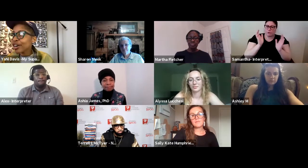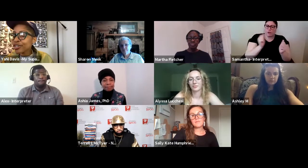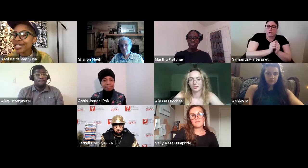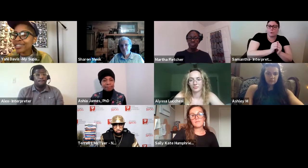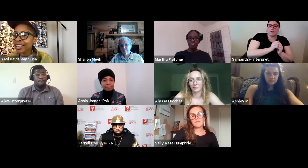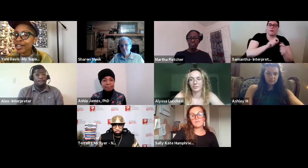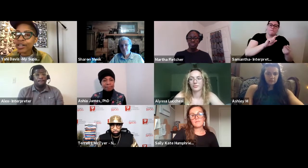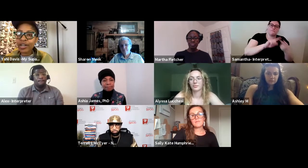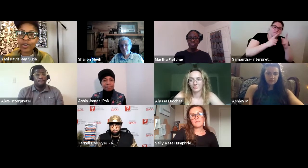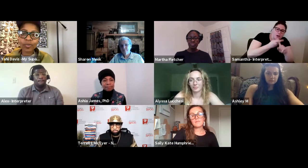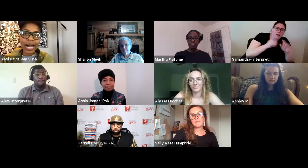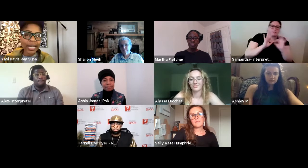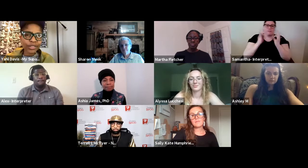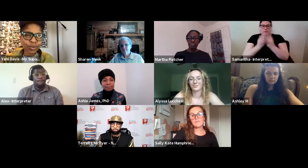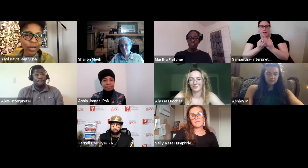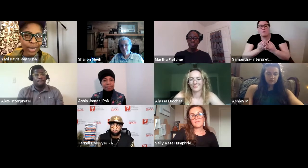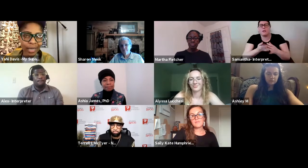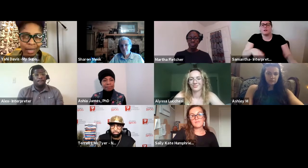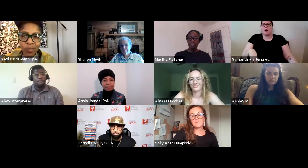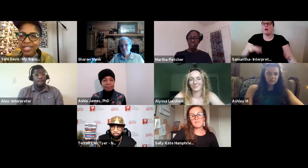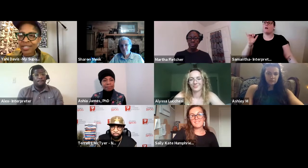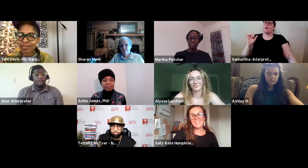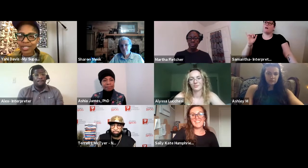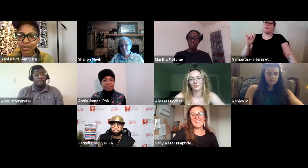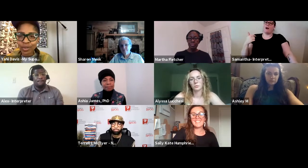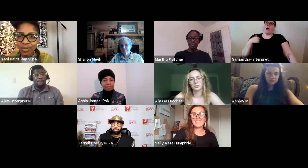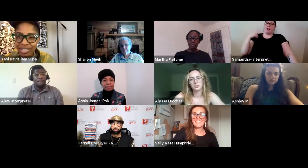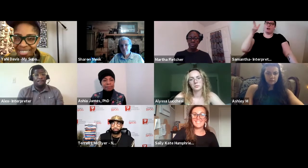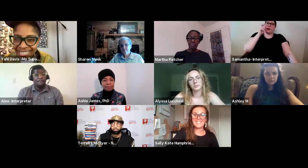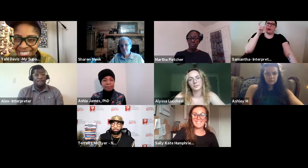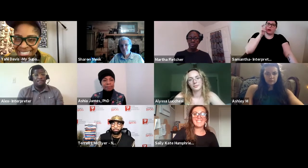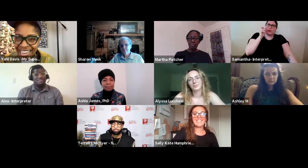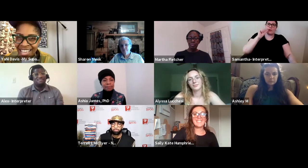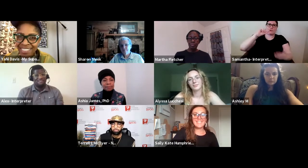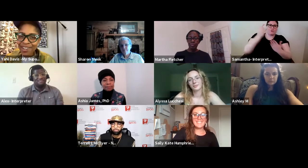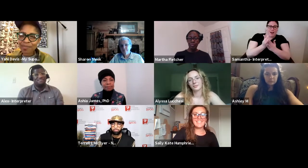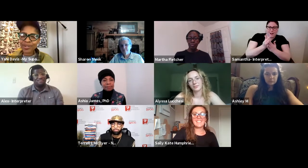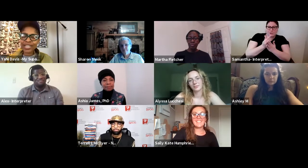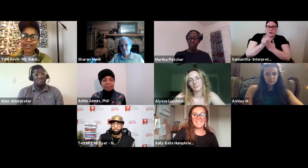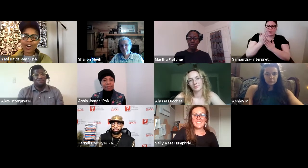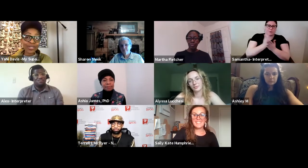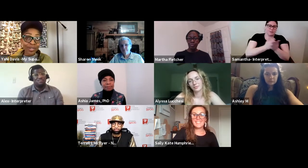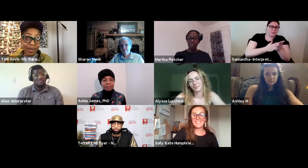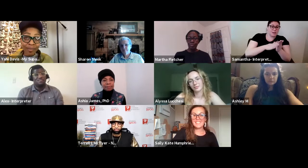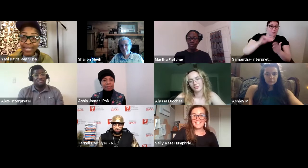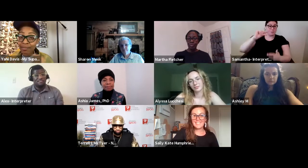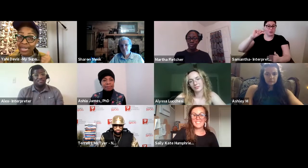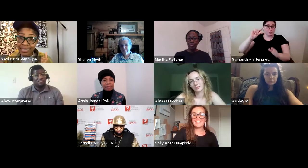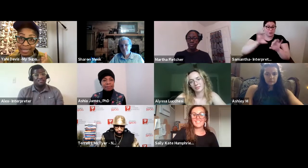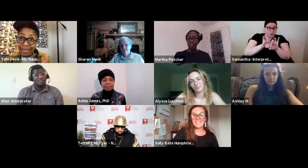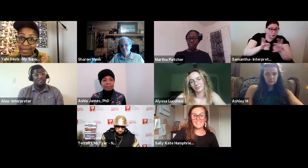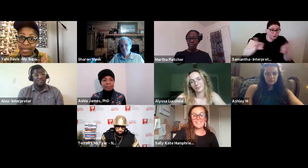Also, I heard that they're graduating with some degrees that are pretty awesome